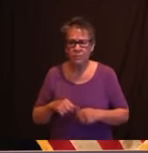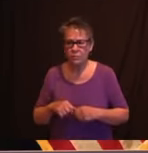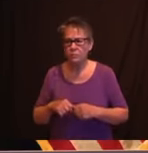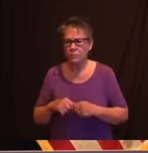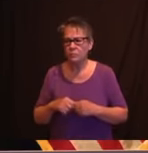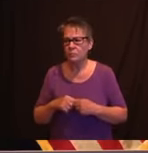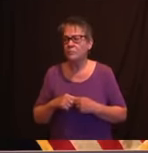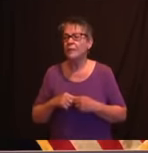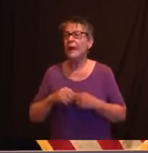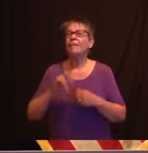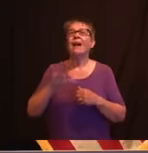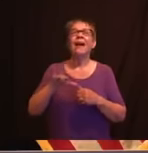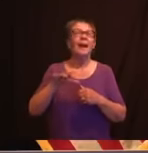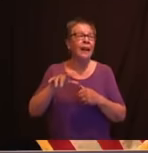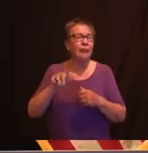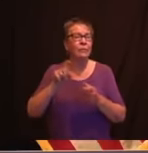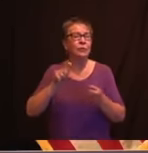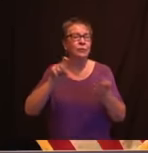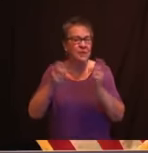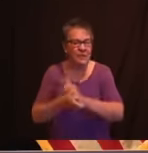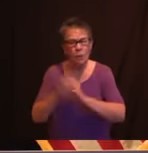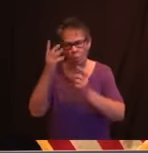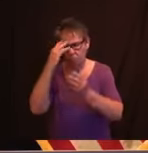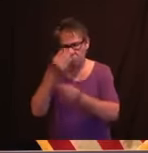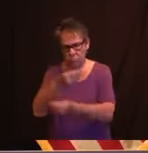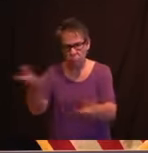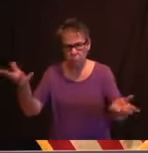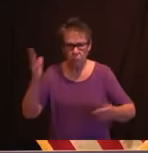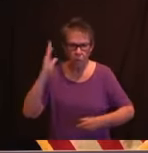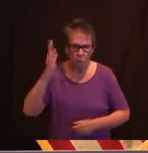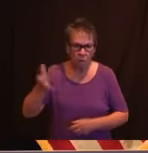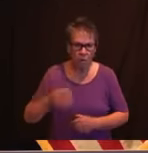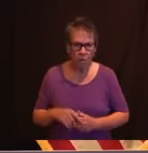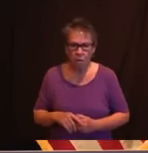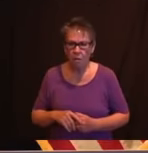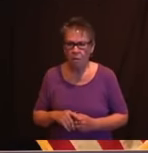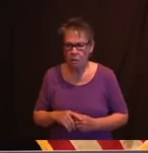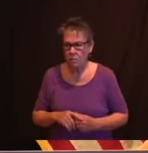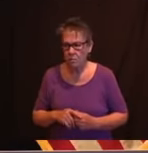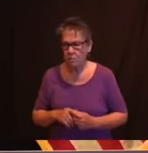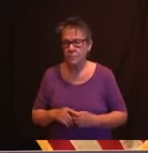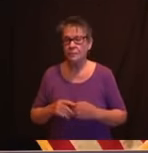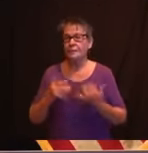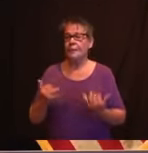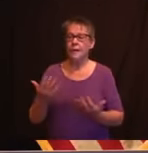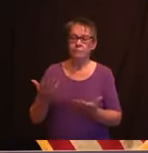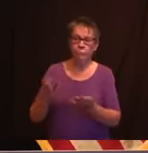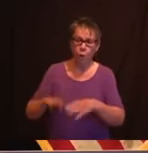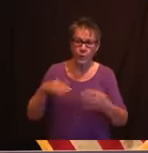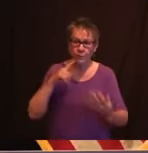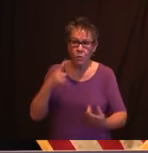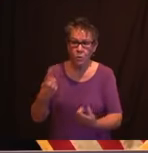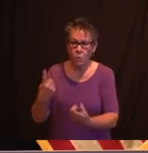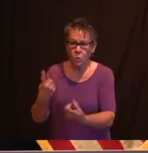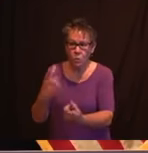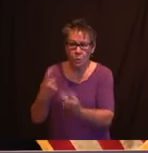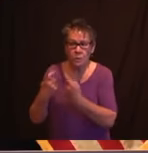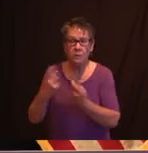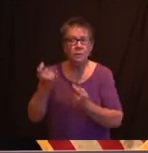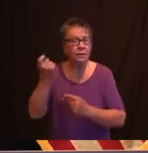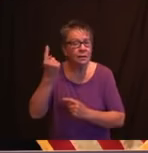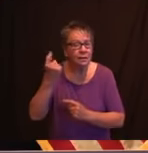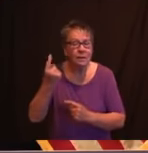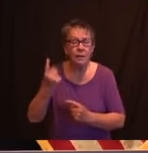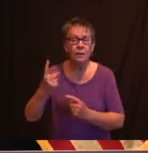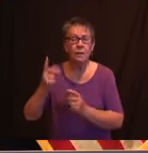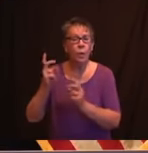going to start with Ashley here. We're going to quickly spin from my right to left. And again, thanks to everyone for keeping it fairly crisp, if you could. So we have